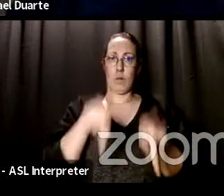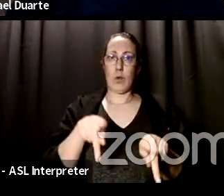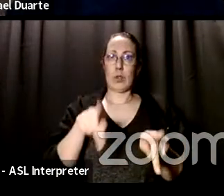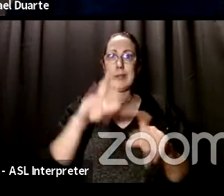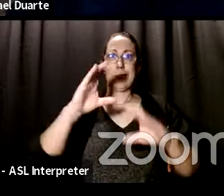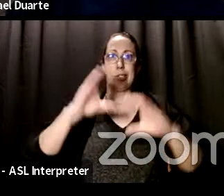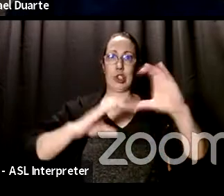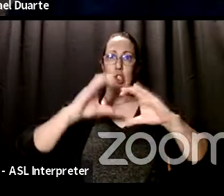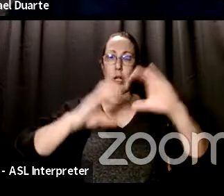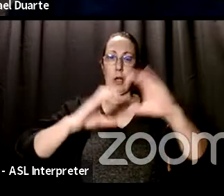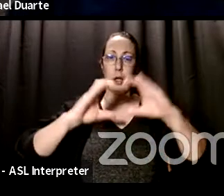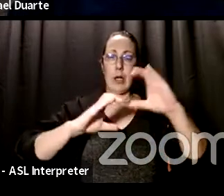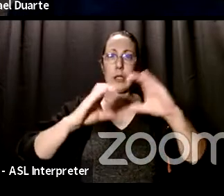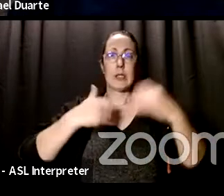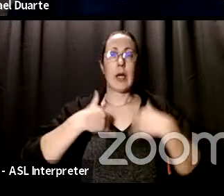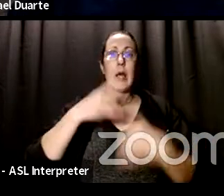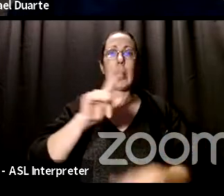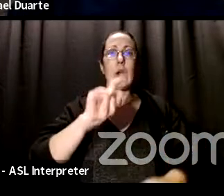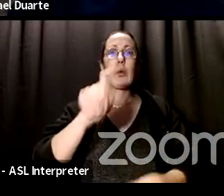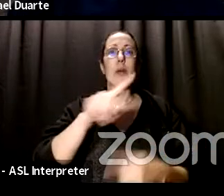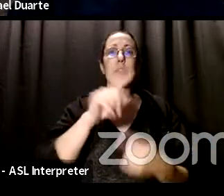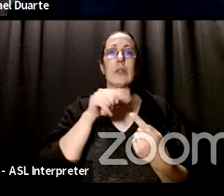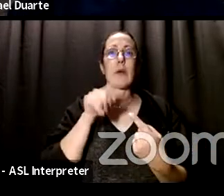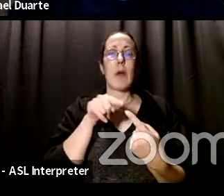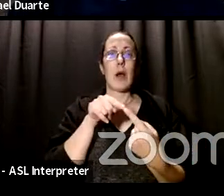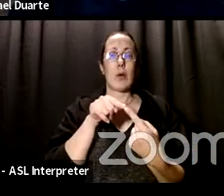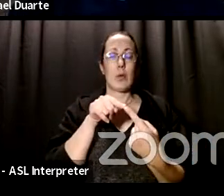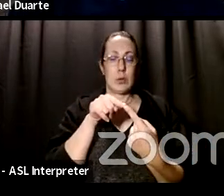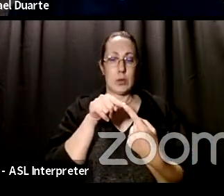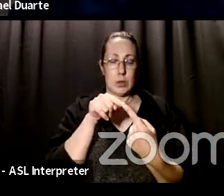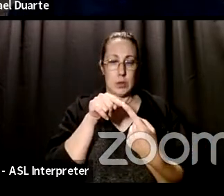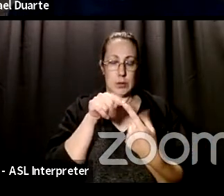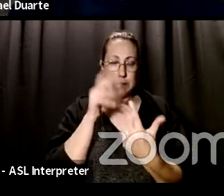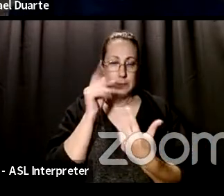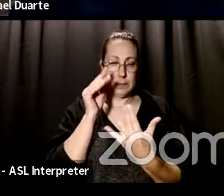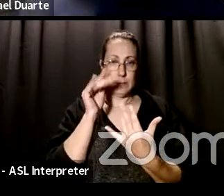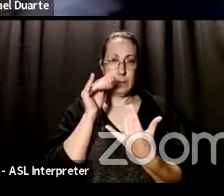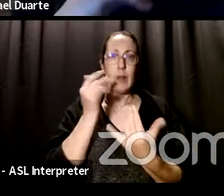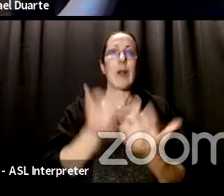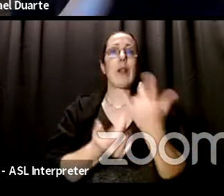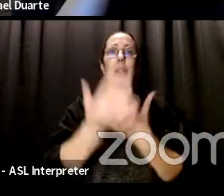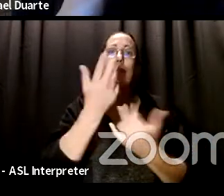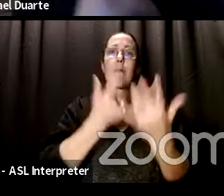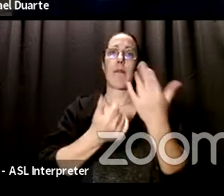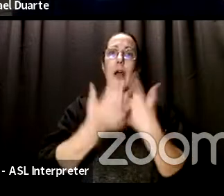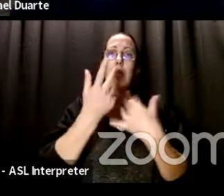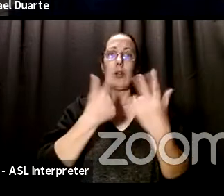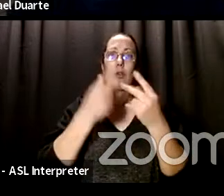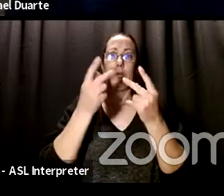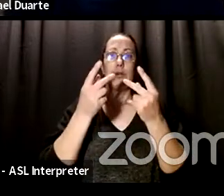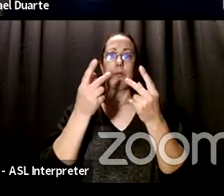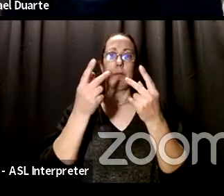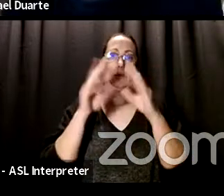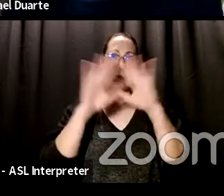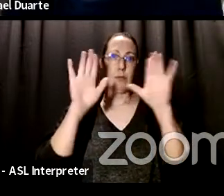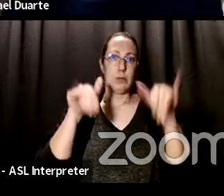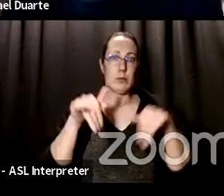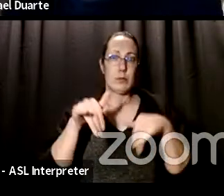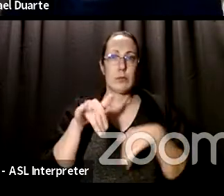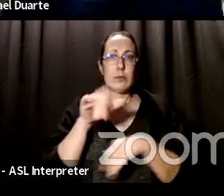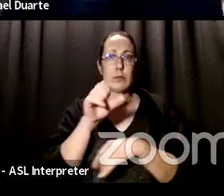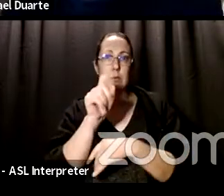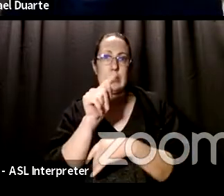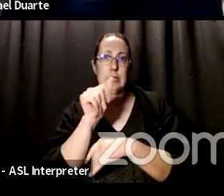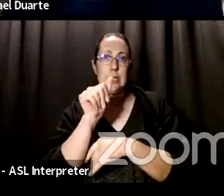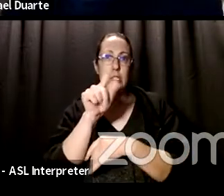chat that had a question about the fire station. So it said,